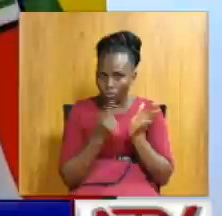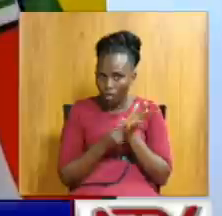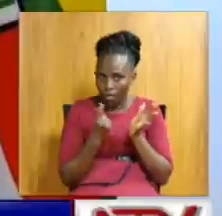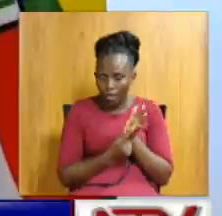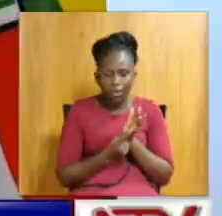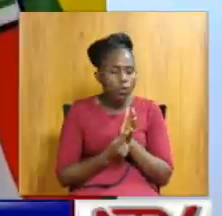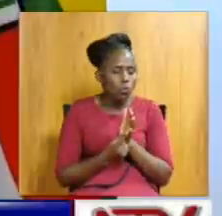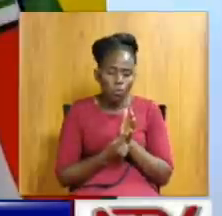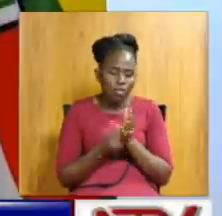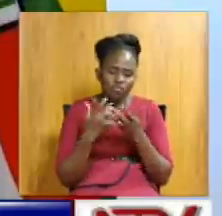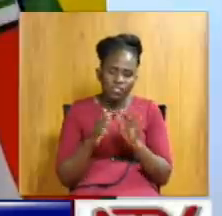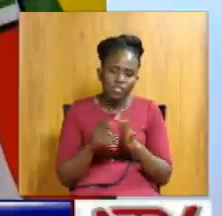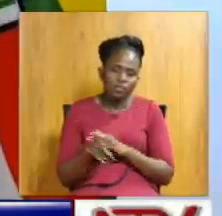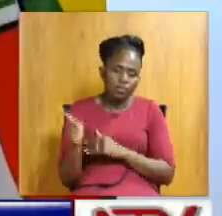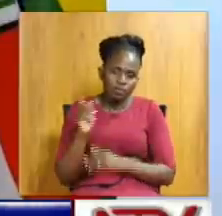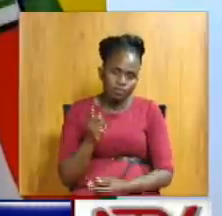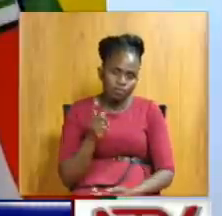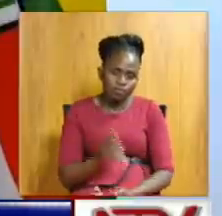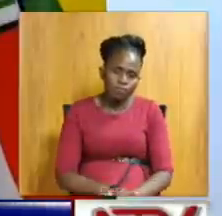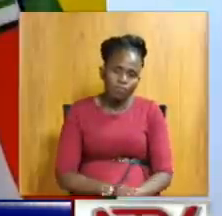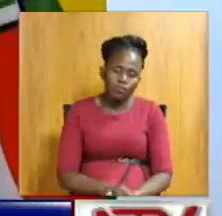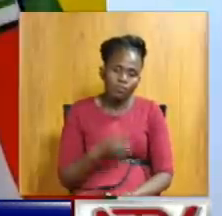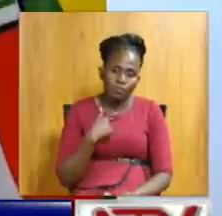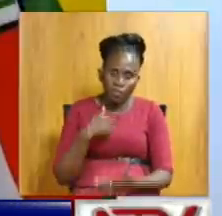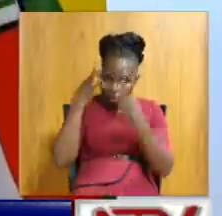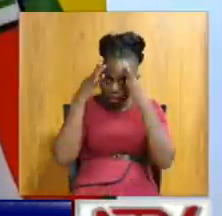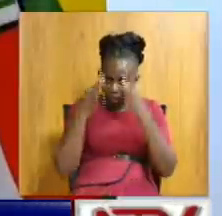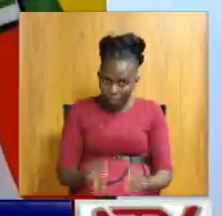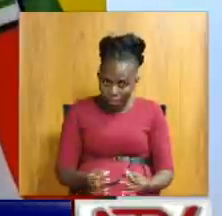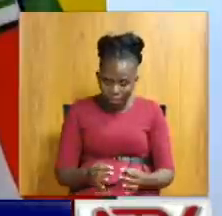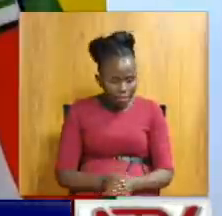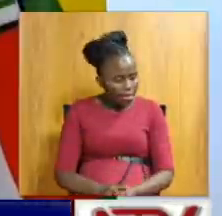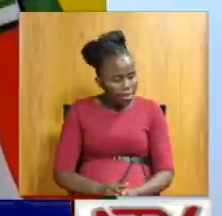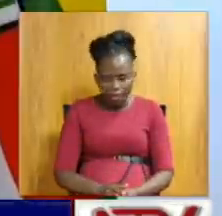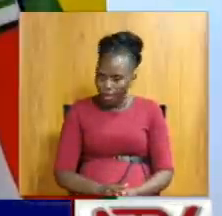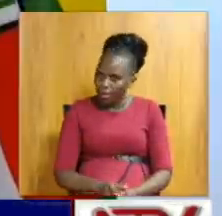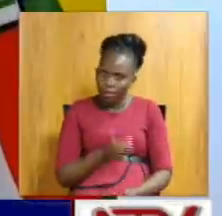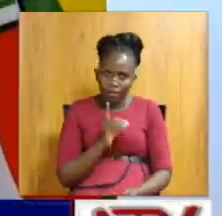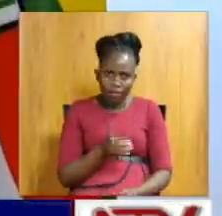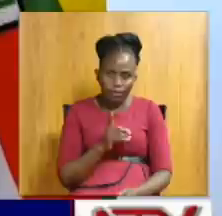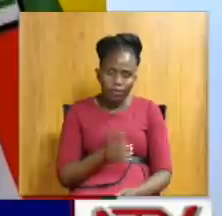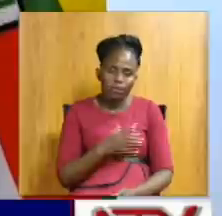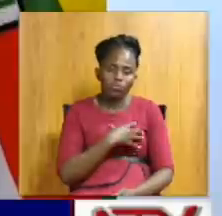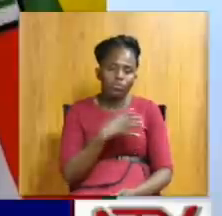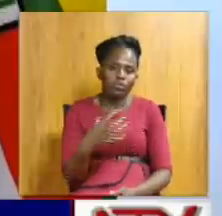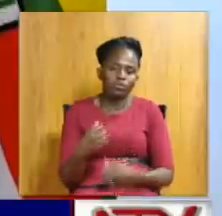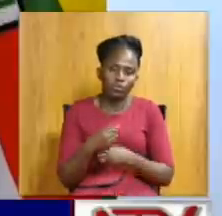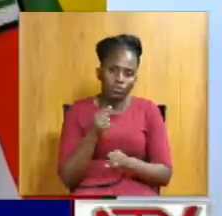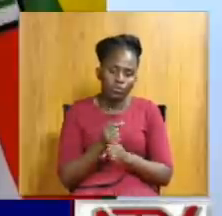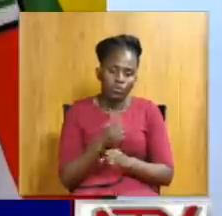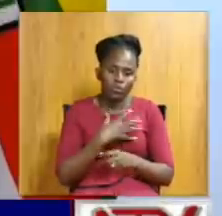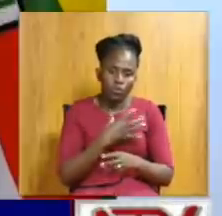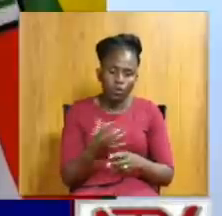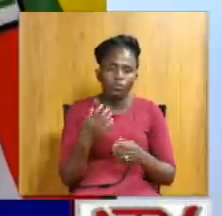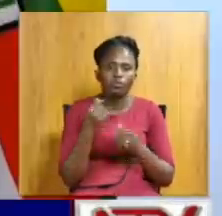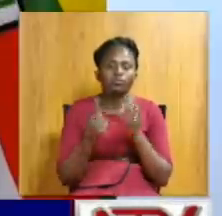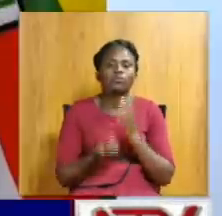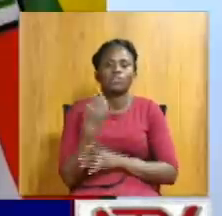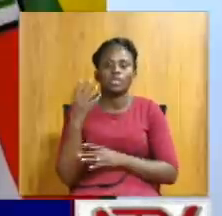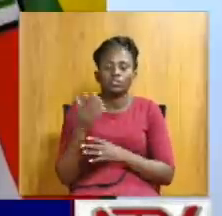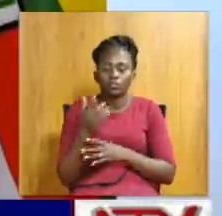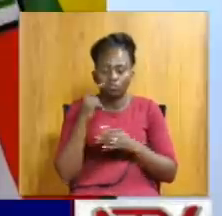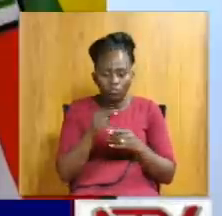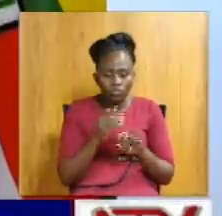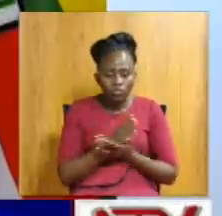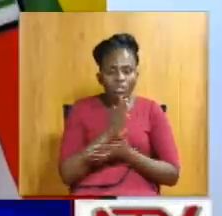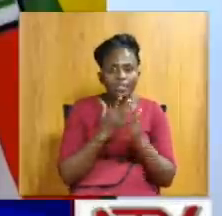money economy. I decided to remove the operational creation from the distribution of seedlings, this